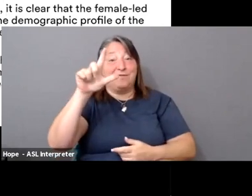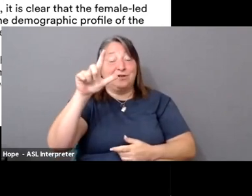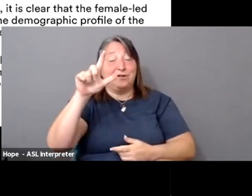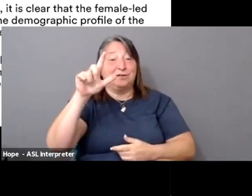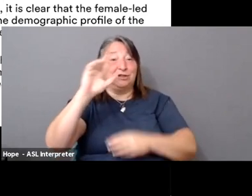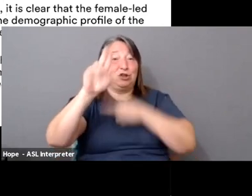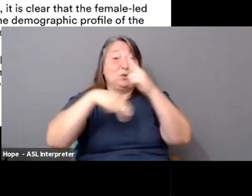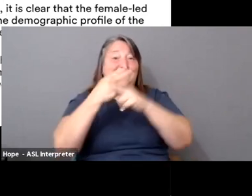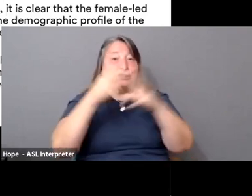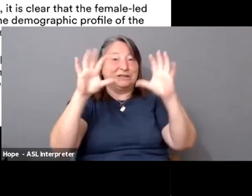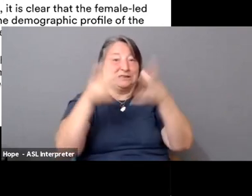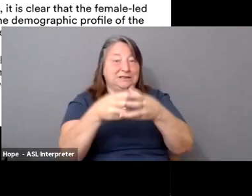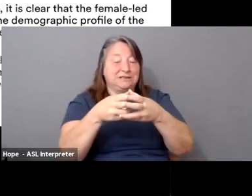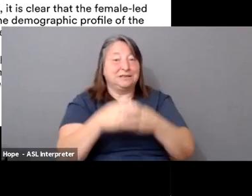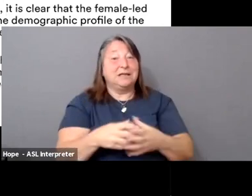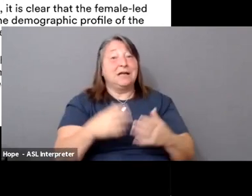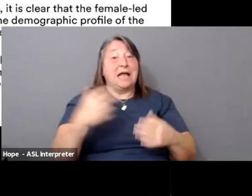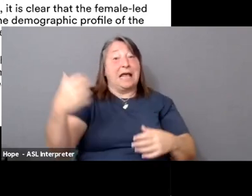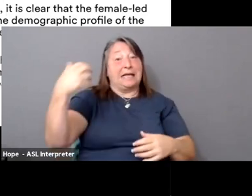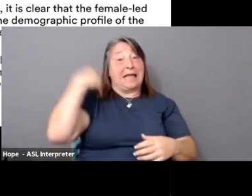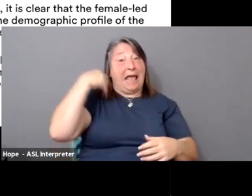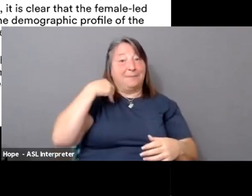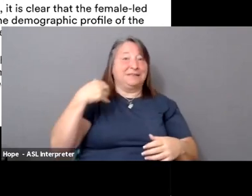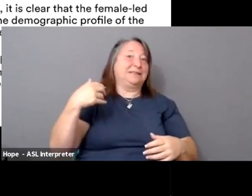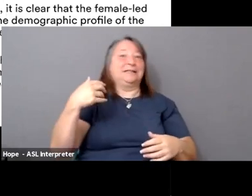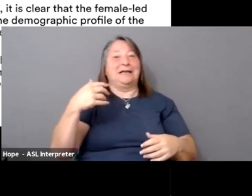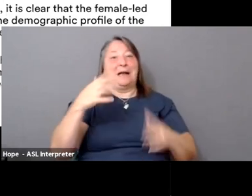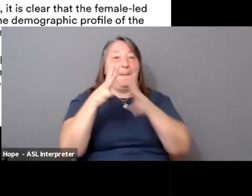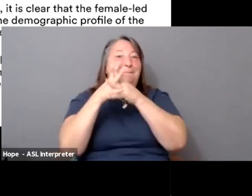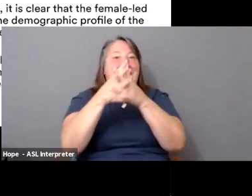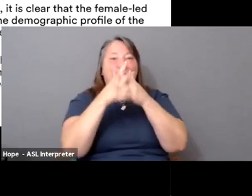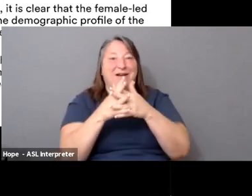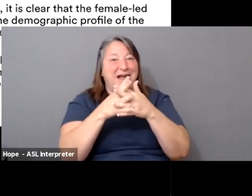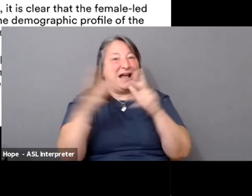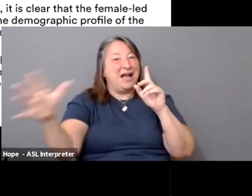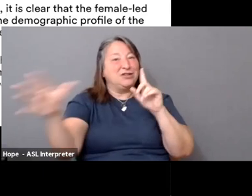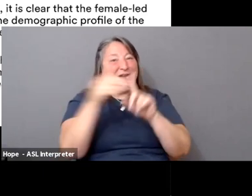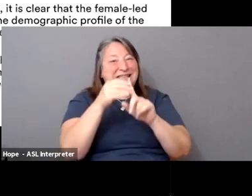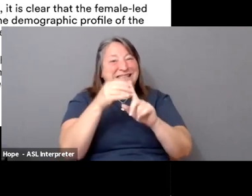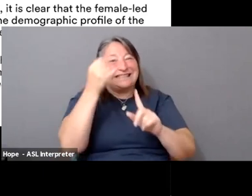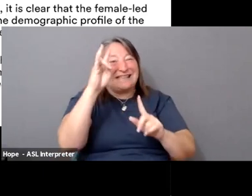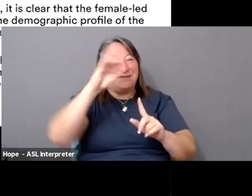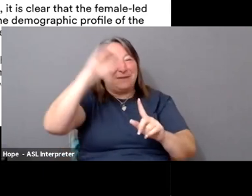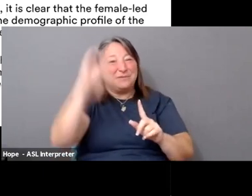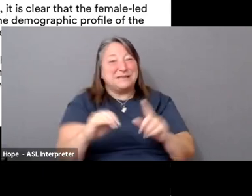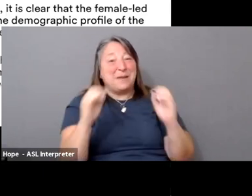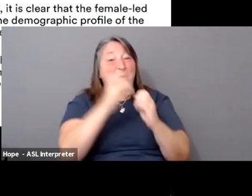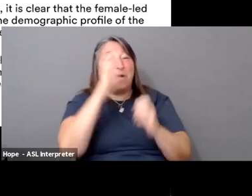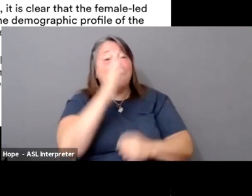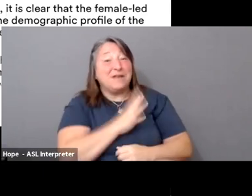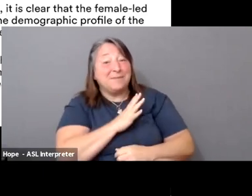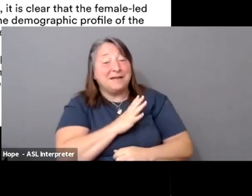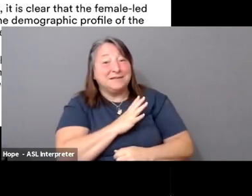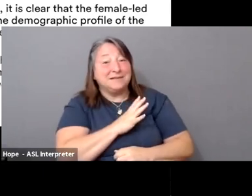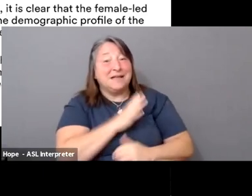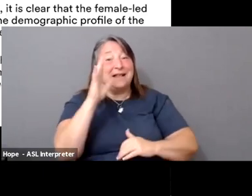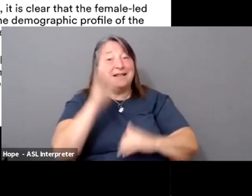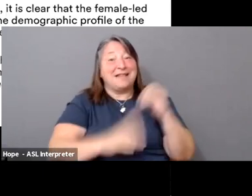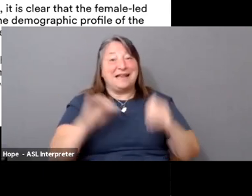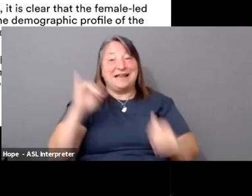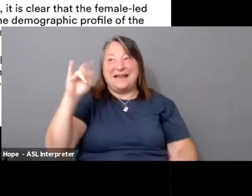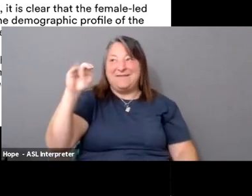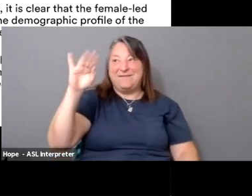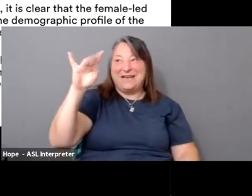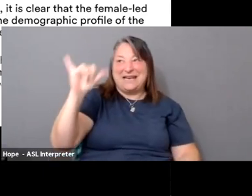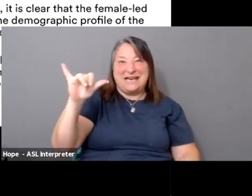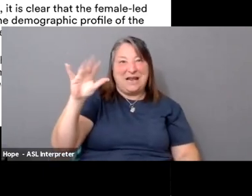Similarly, Captain America, led by Brie Larson, attracted 17% more females than the Avengers Infinity War, going